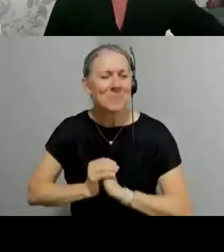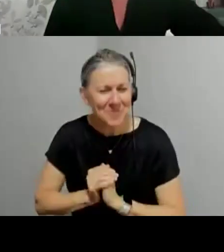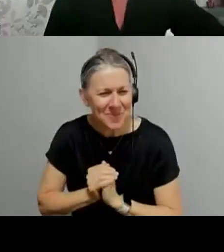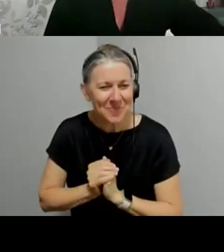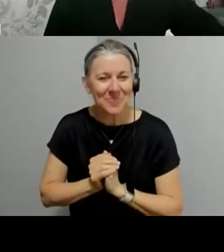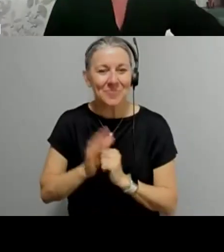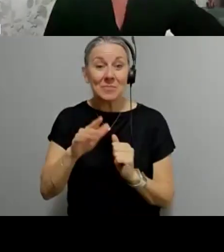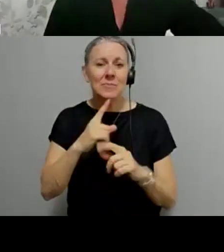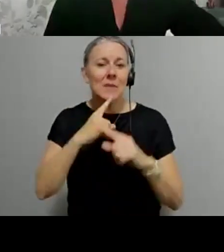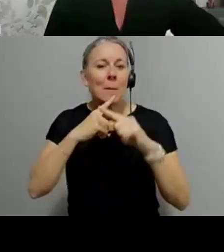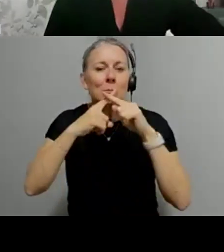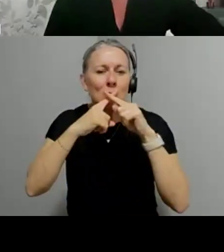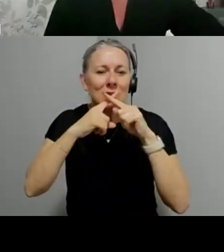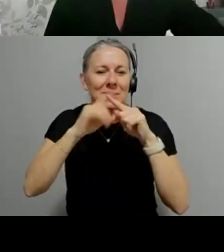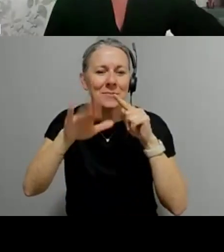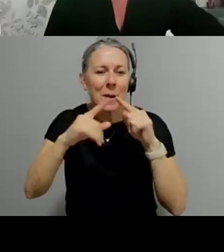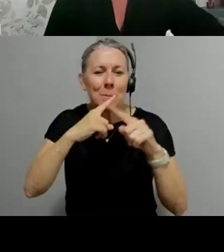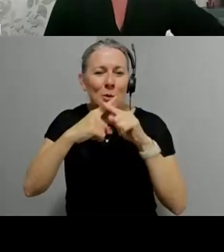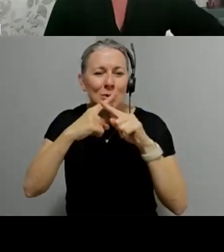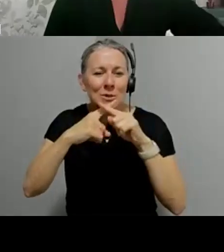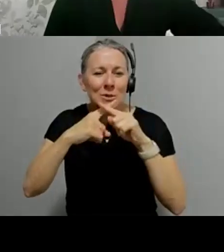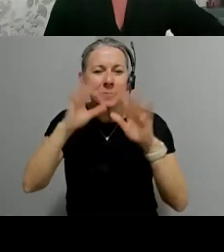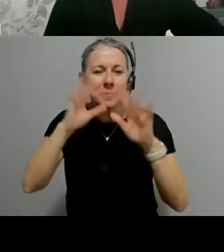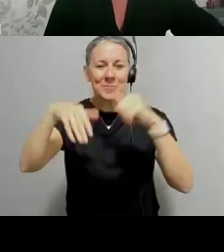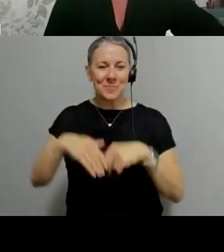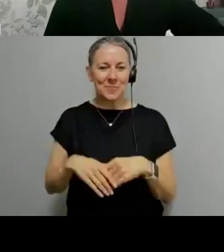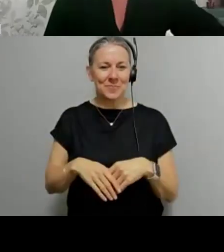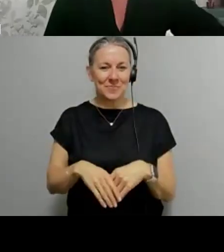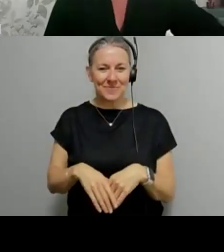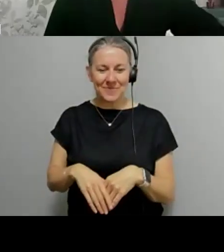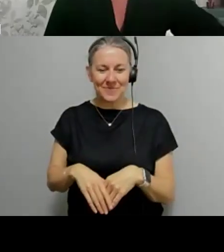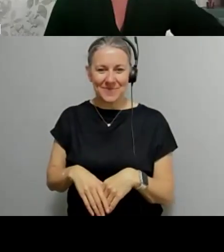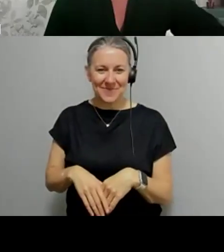Oh, you were going to, my hearing's bad, but I think you just need to unmute yourself, my dear.